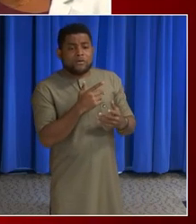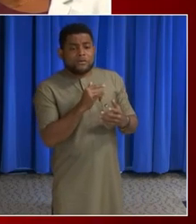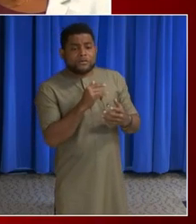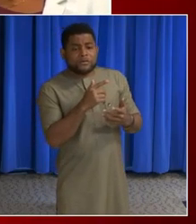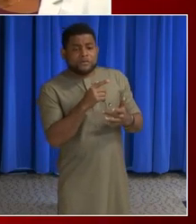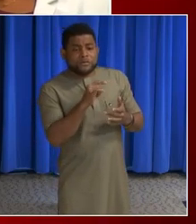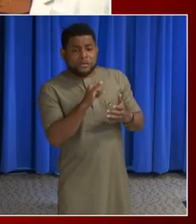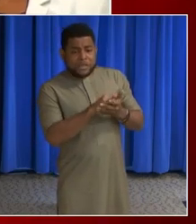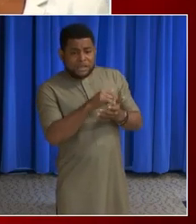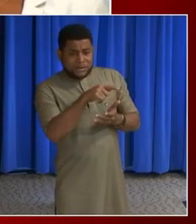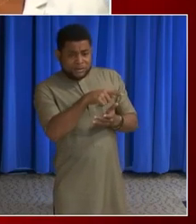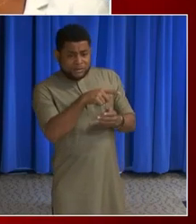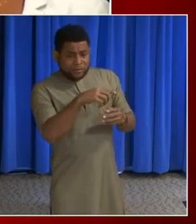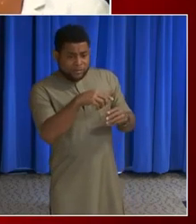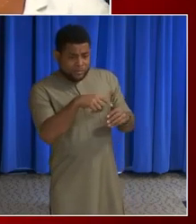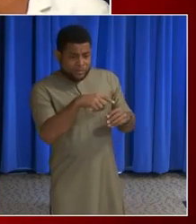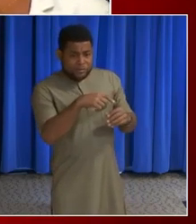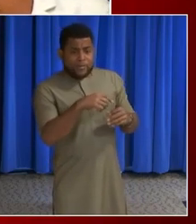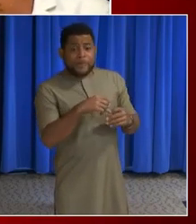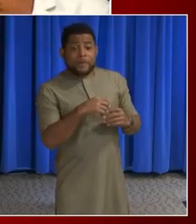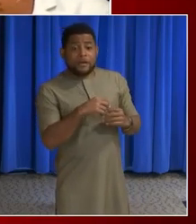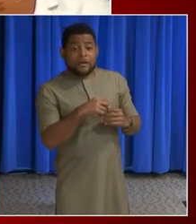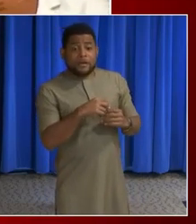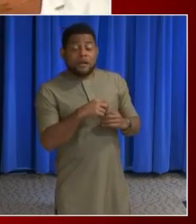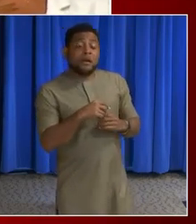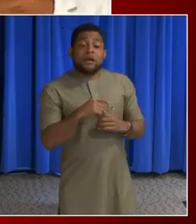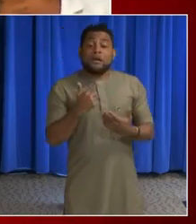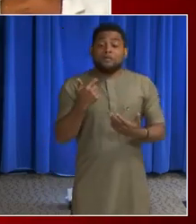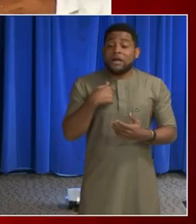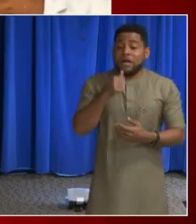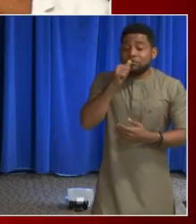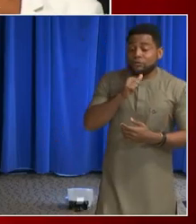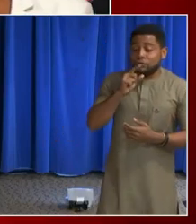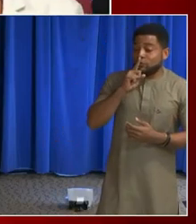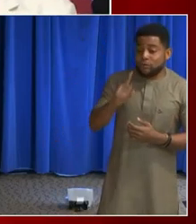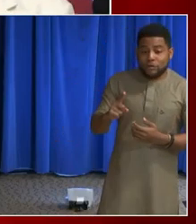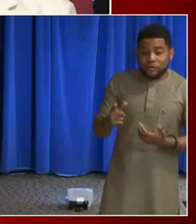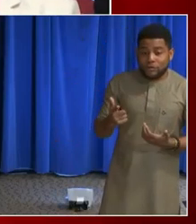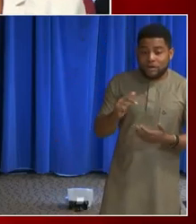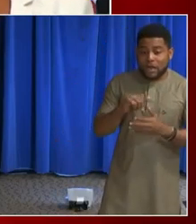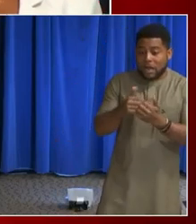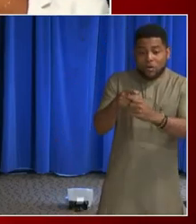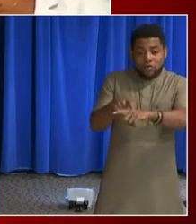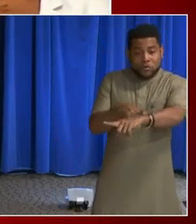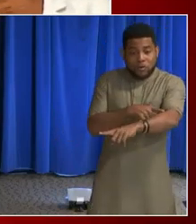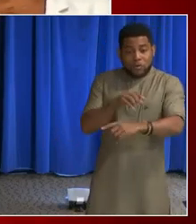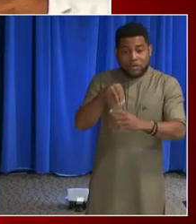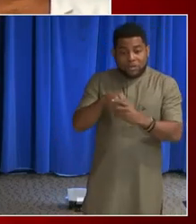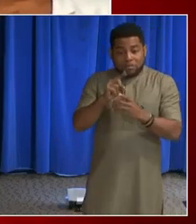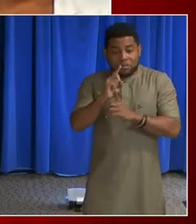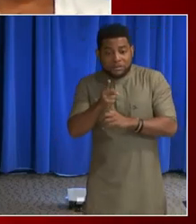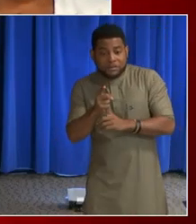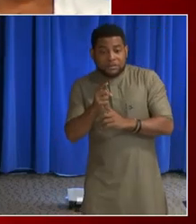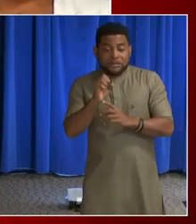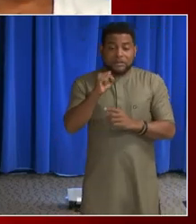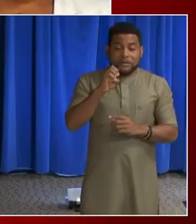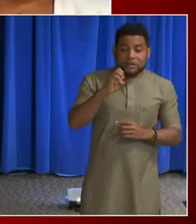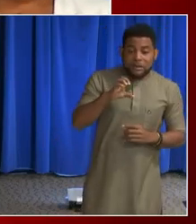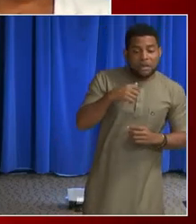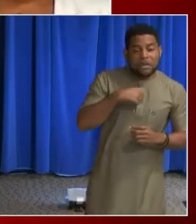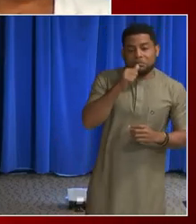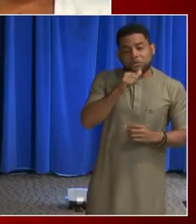How long before Mr. Sherrod was shot that CPR or aid was rendered? I don't know the in terms of, you know, how long was it in terms of minutes or seconds. I'm not sure how long it